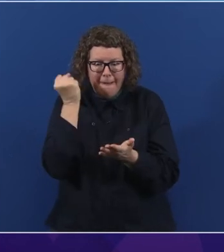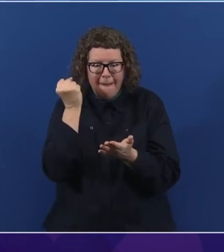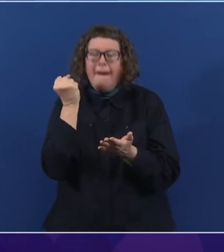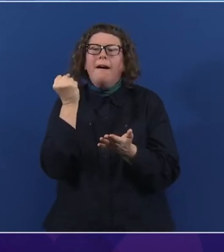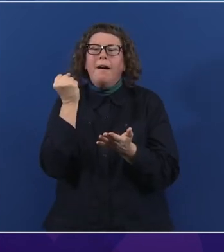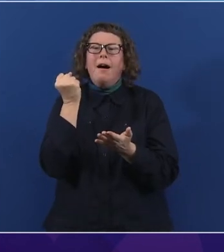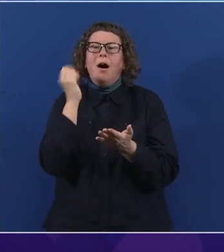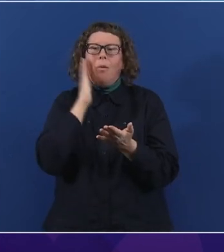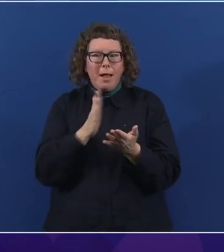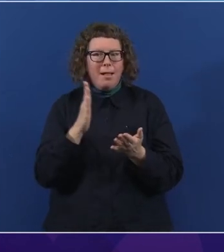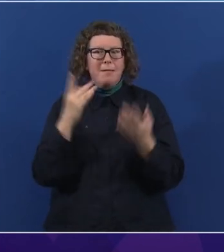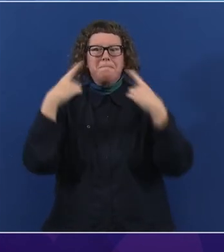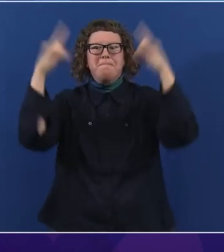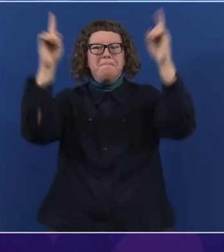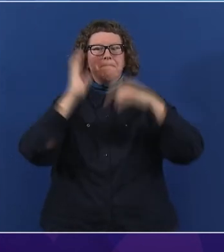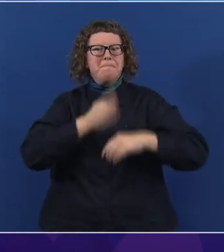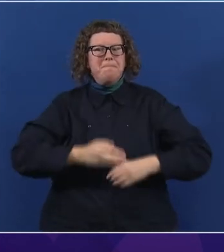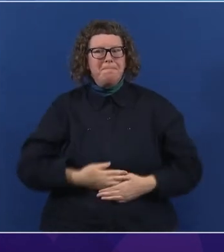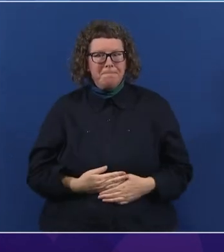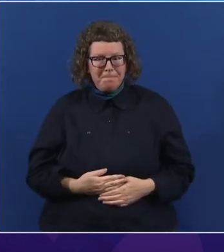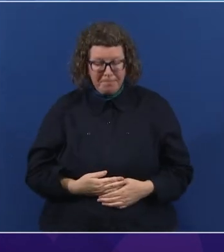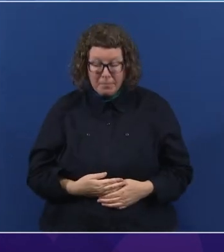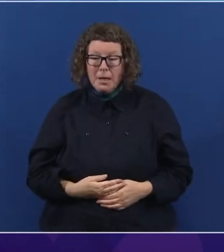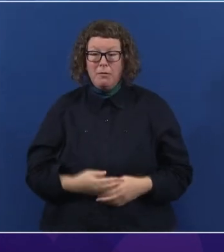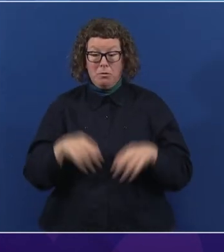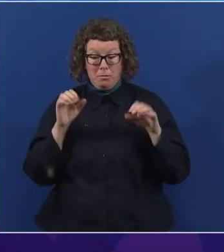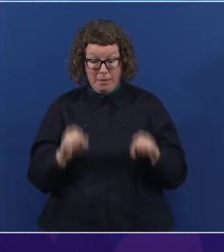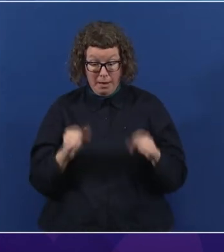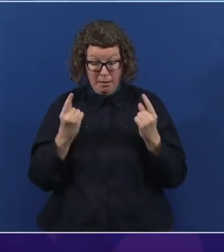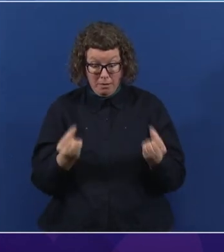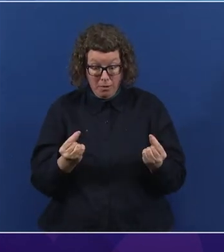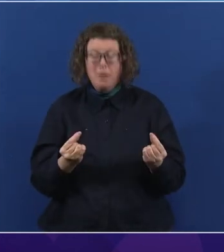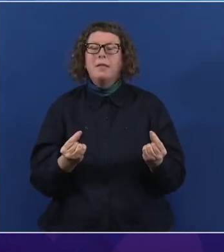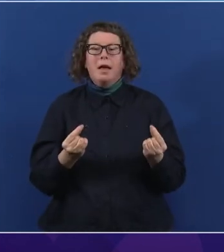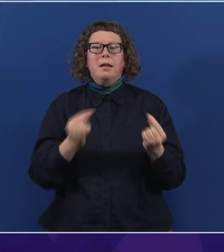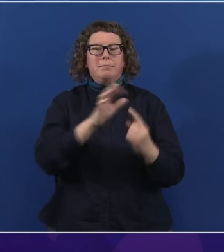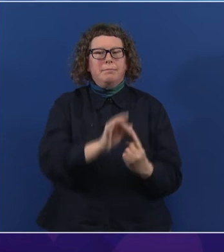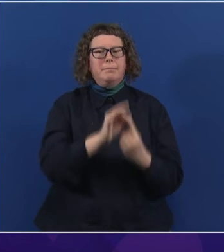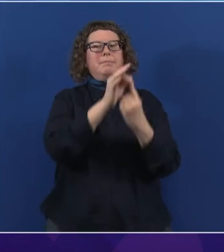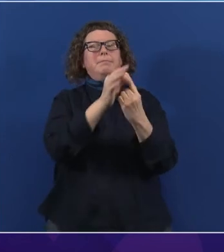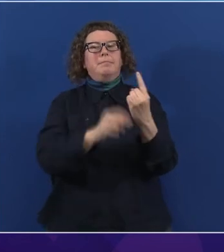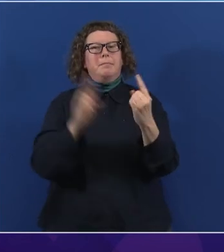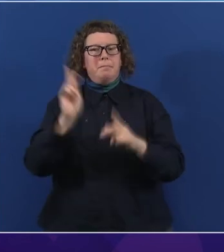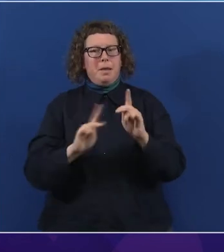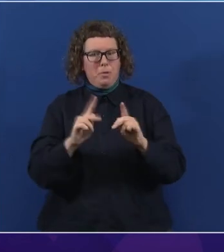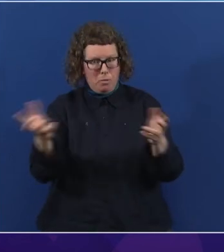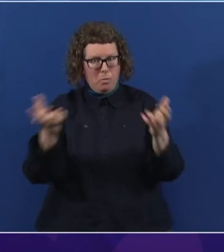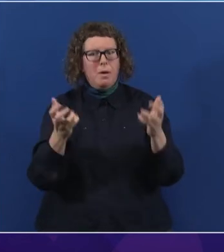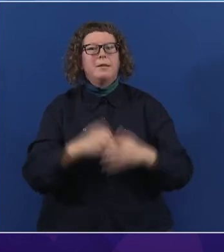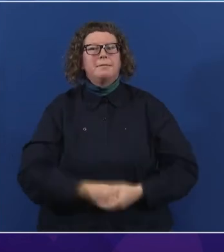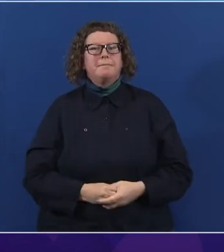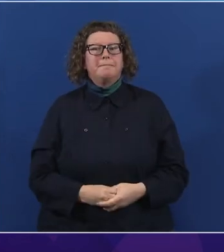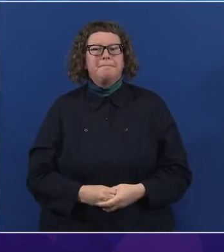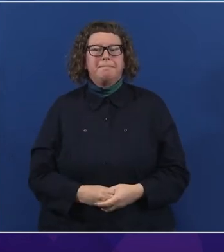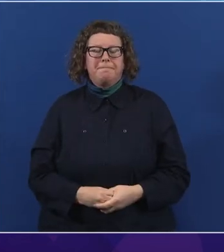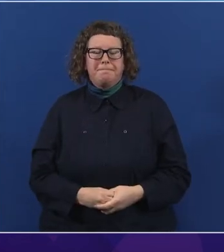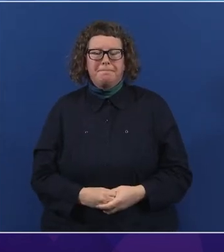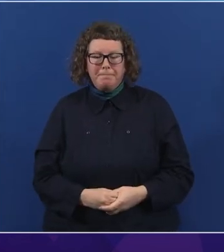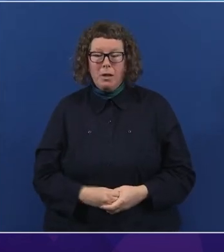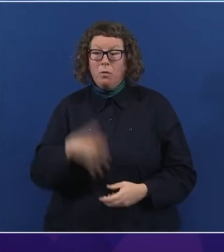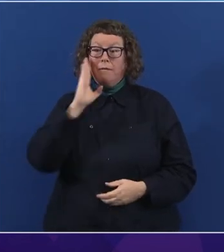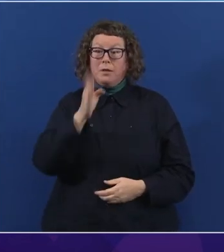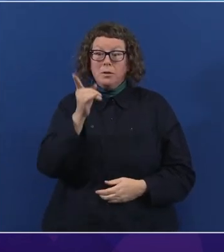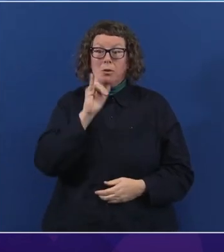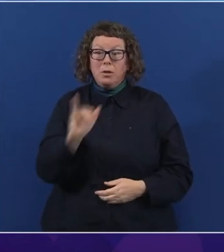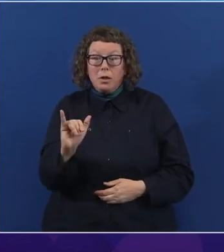take on what's next. Your ability to do that will set you apart. You are ready to make your mark on what the future